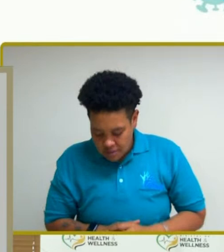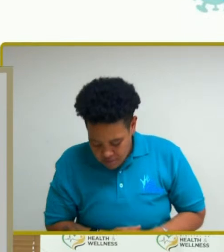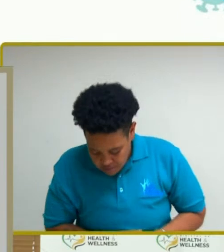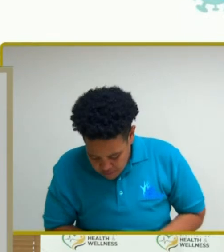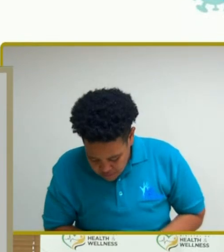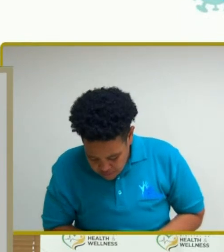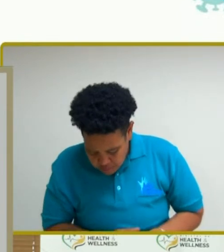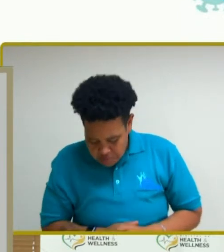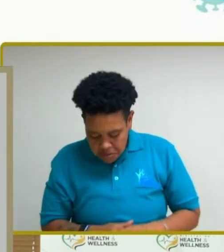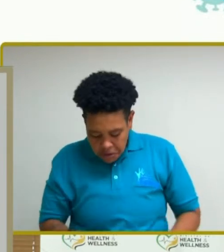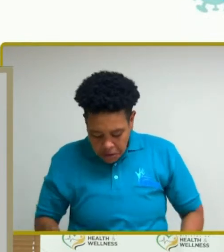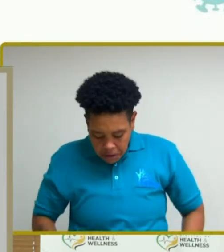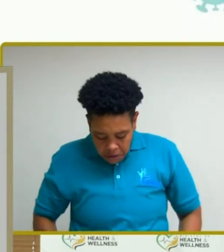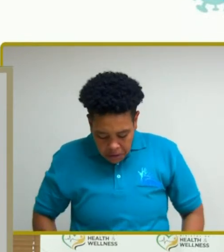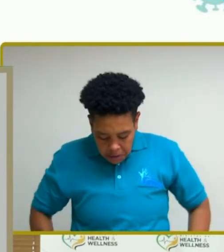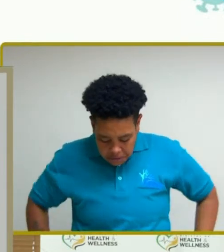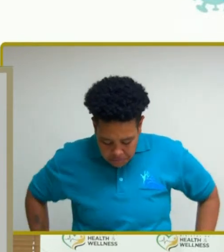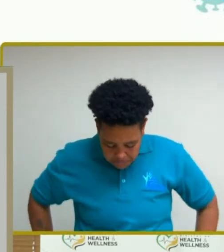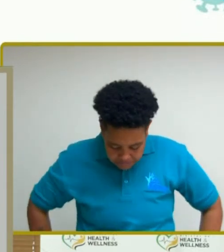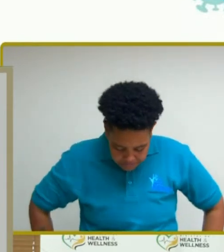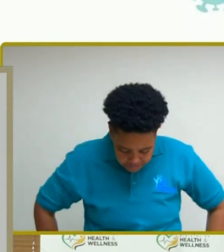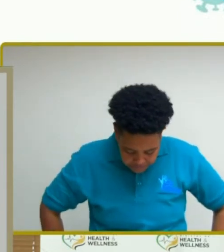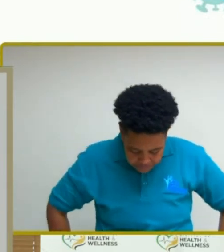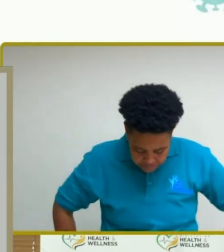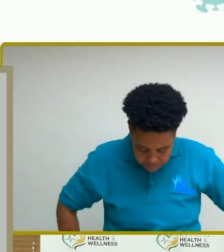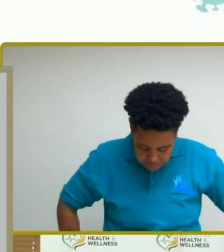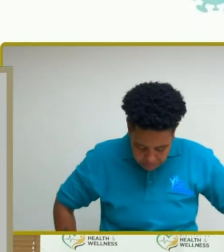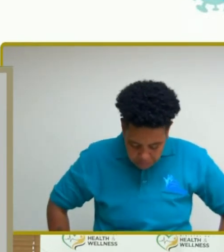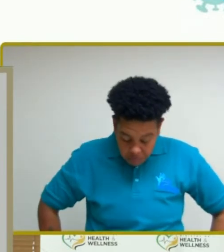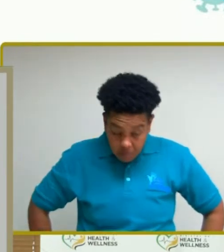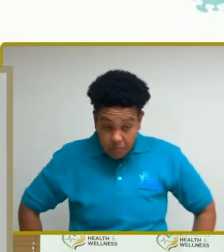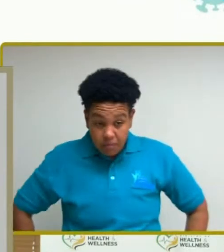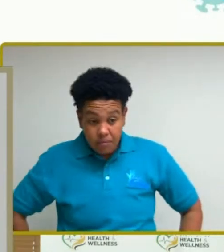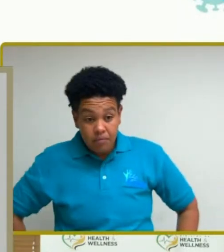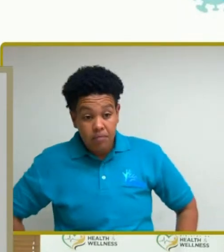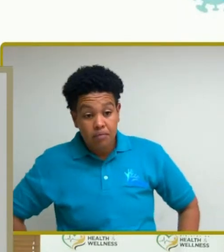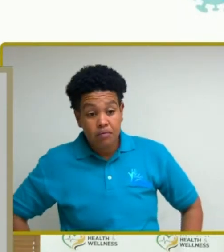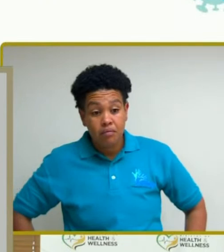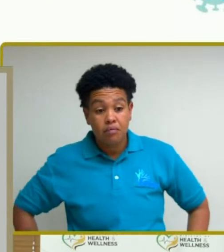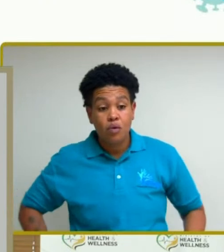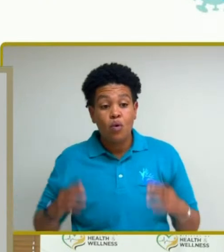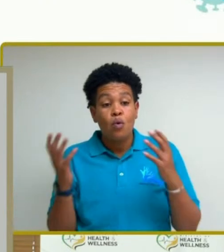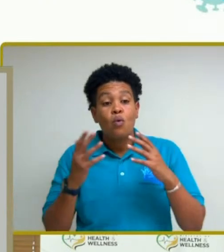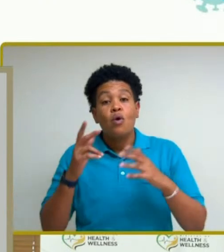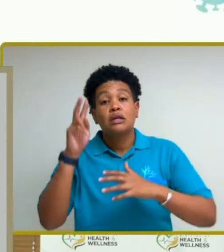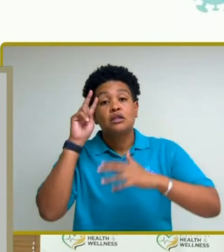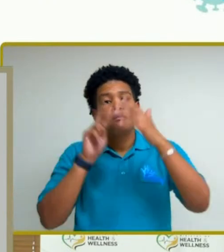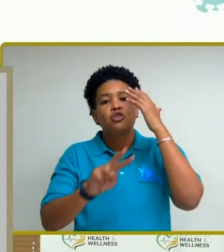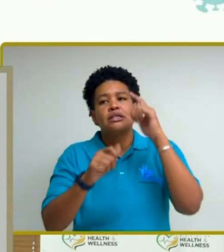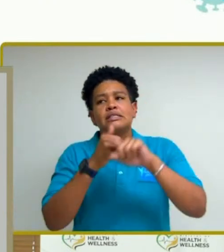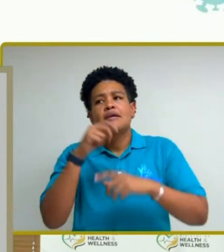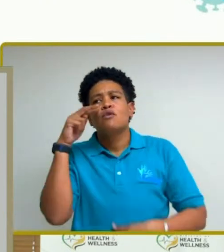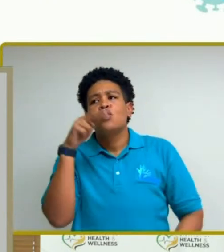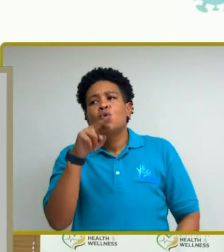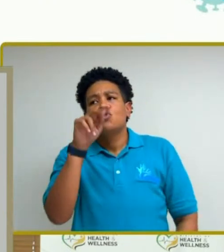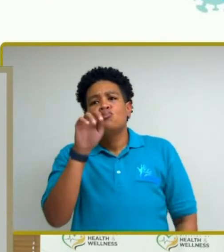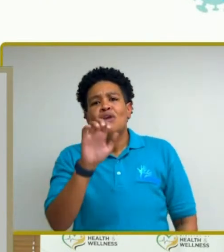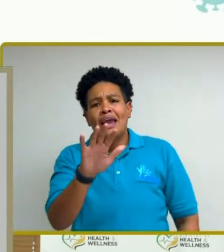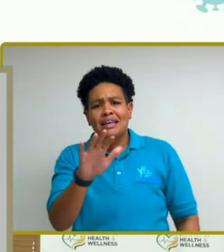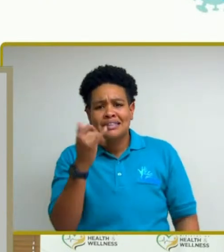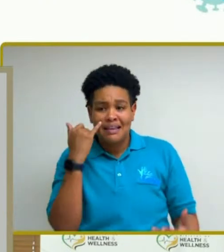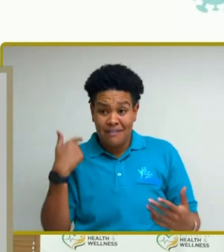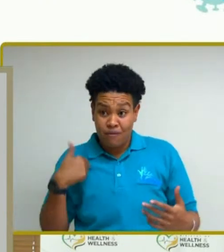Now, in terms of what the projections are looking at this reproductive rate, if we are